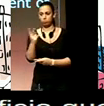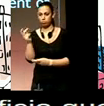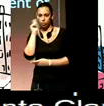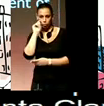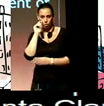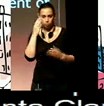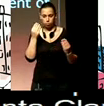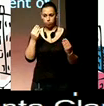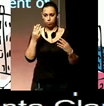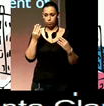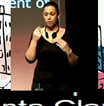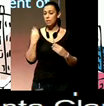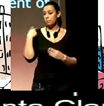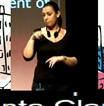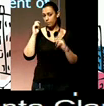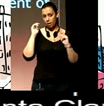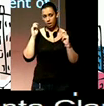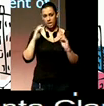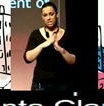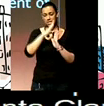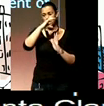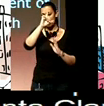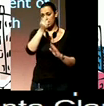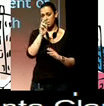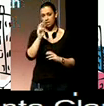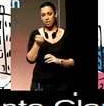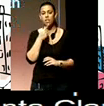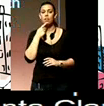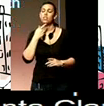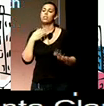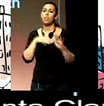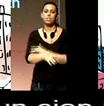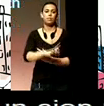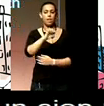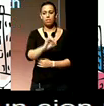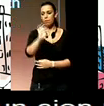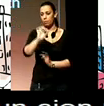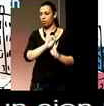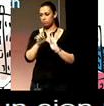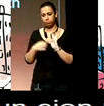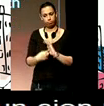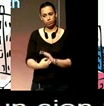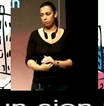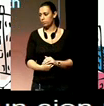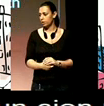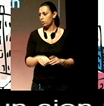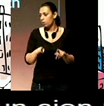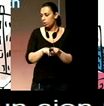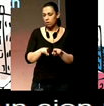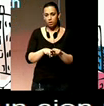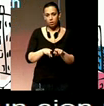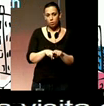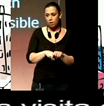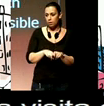1300s, with many tourist visits, and it is 100% accessible. The